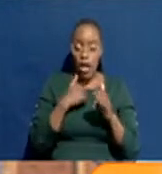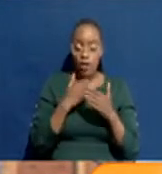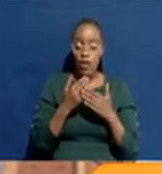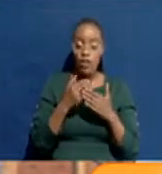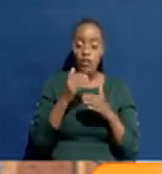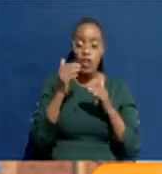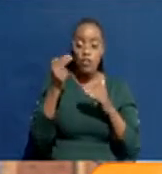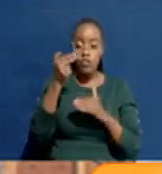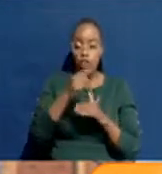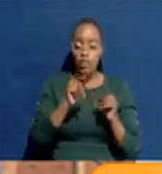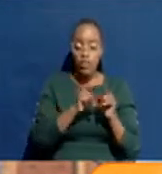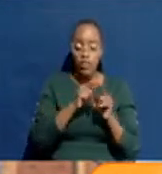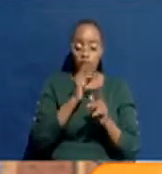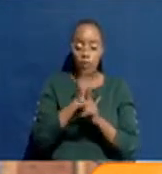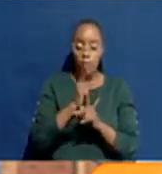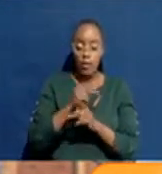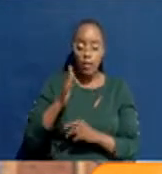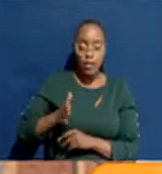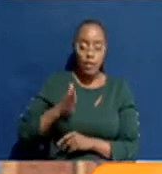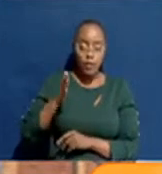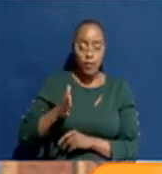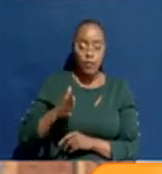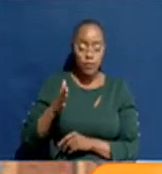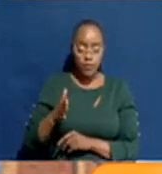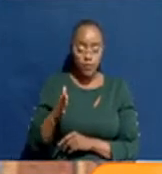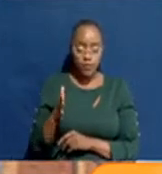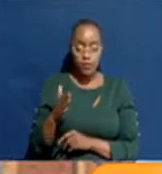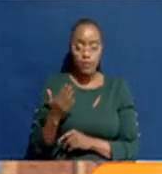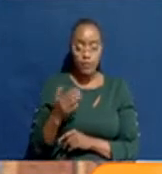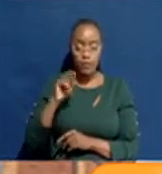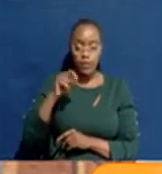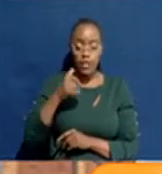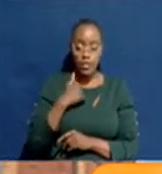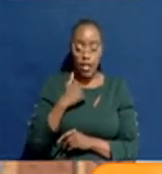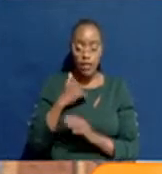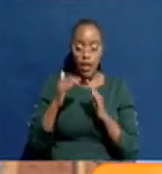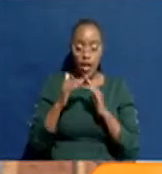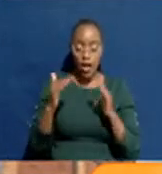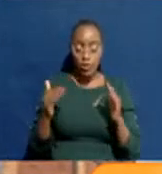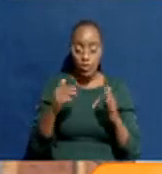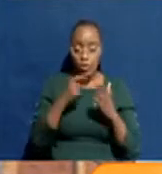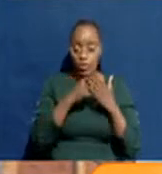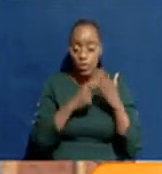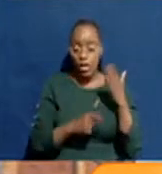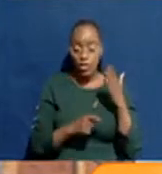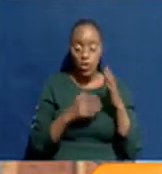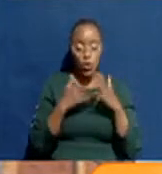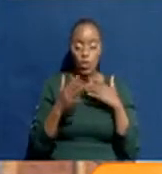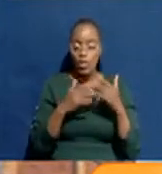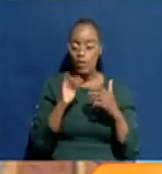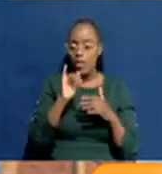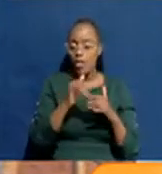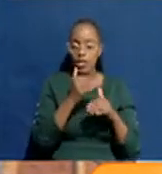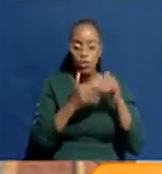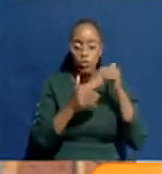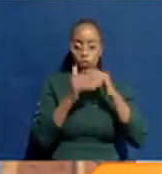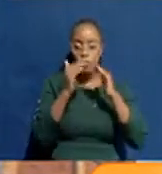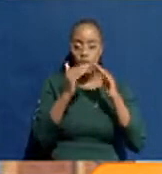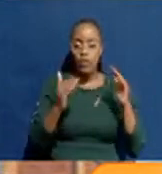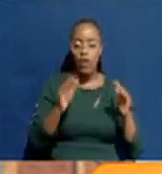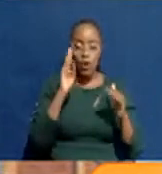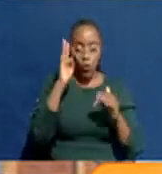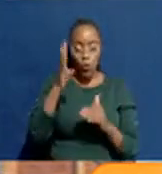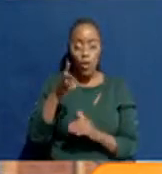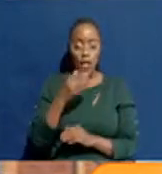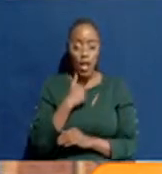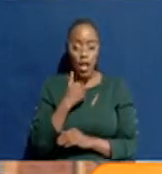build railway and maintain it. Shall we get, now there's a housing levy or tax or whatever it is to build houses, shall we get to a point we